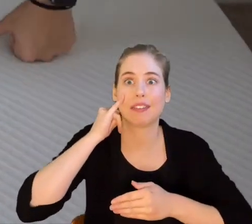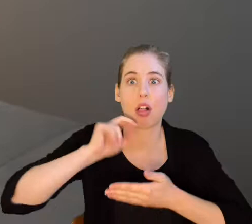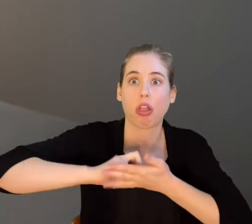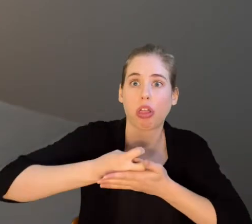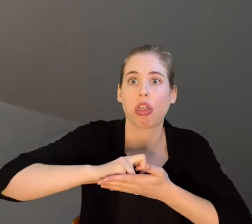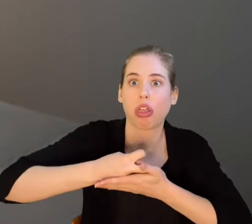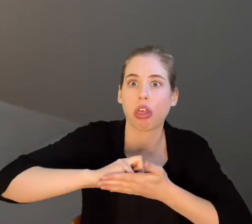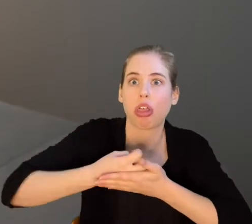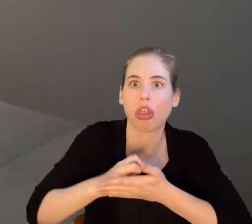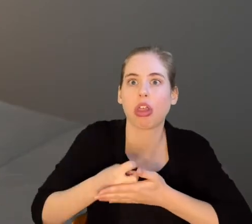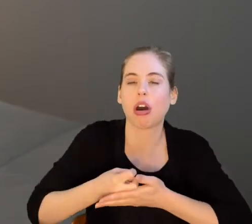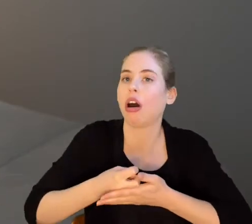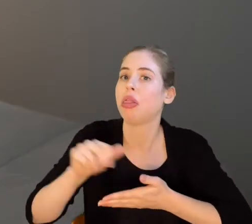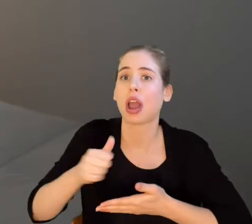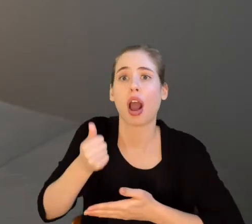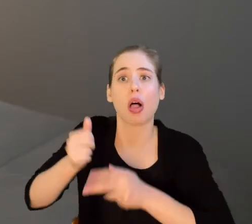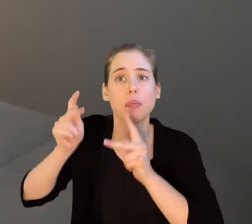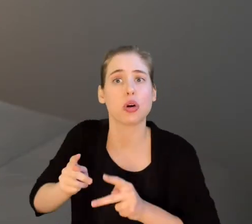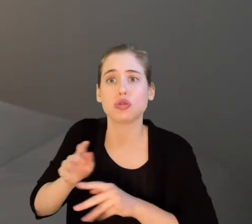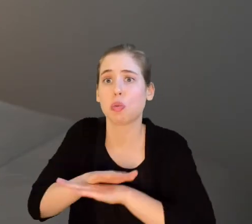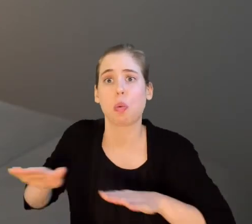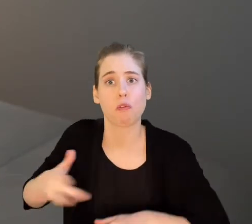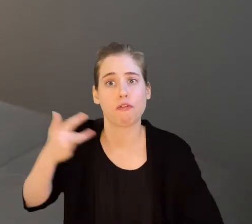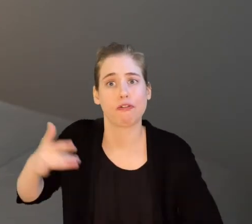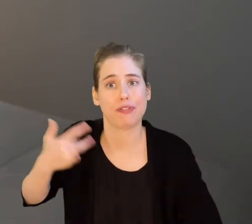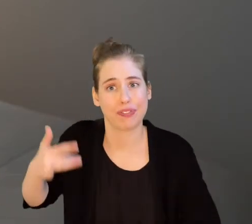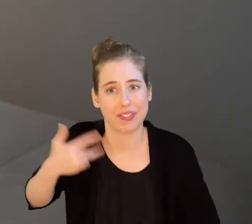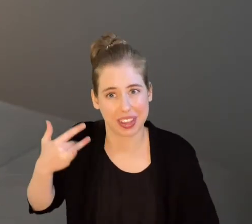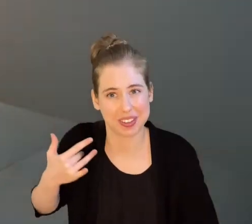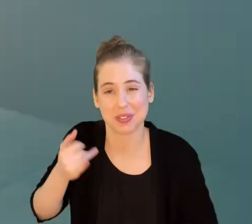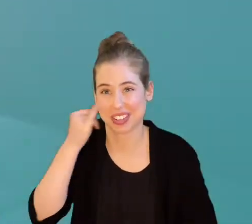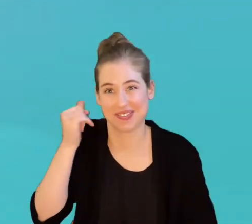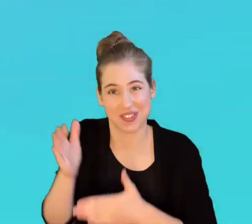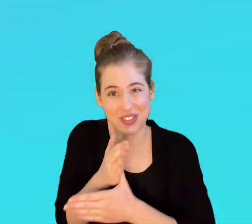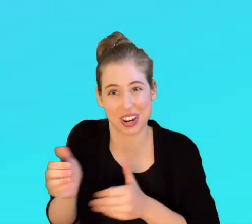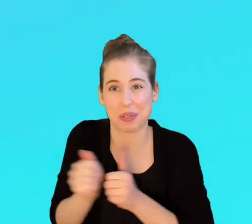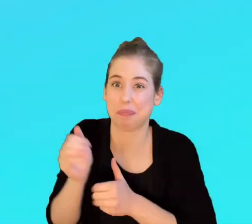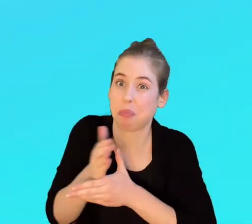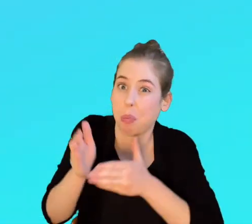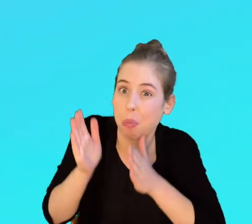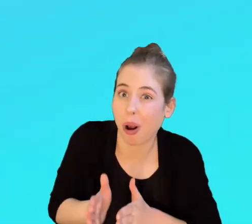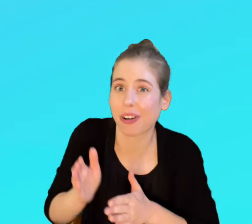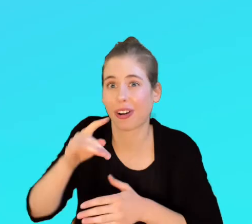pets. Overall, think that NOLA is a solid choice when it comes to couples.